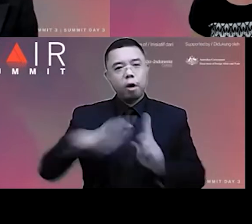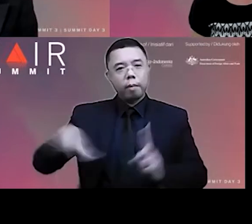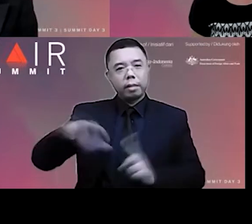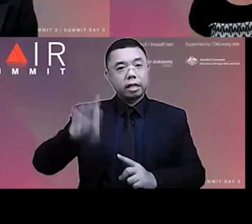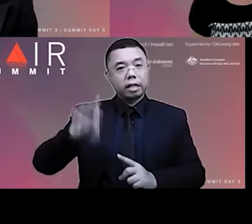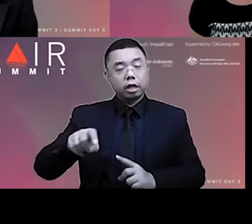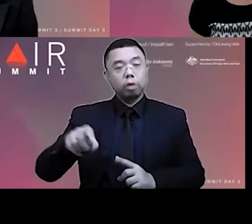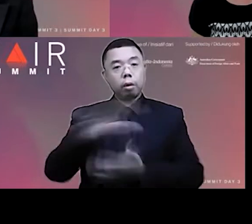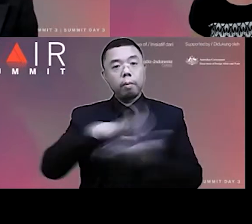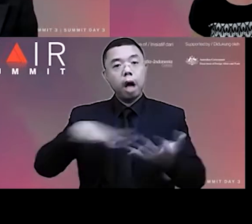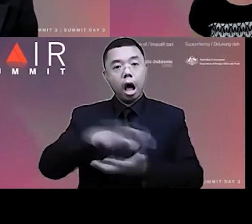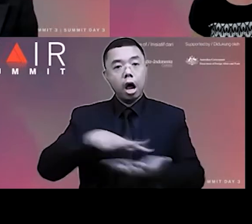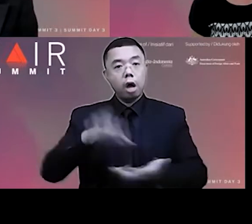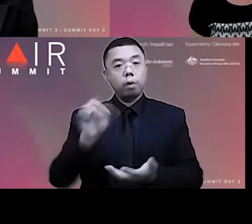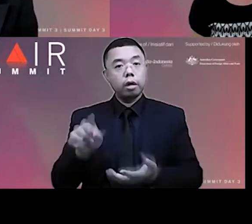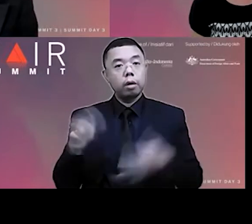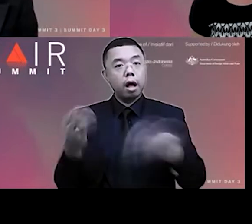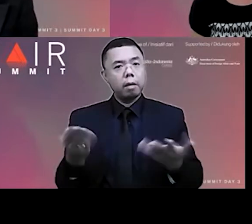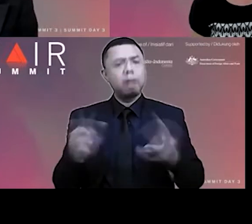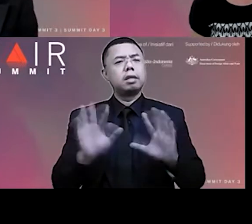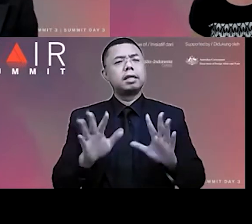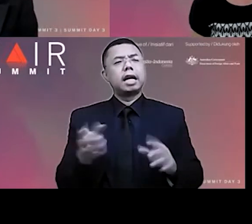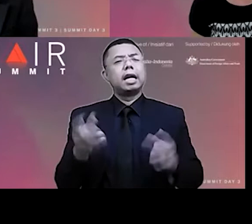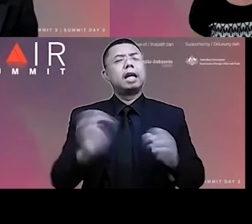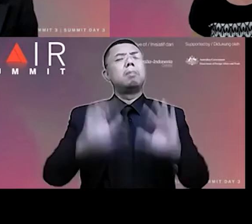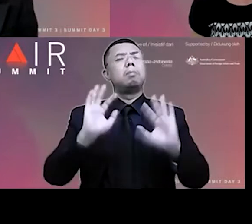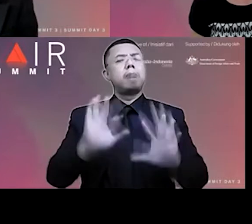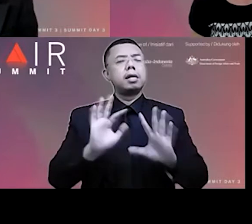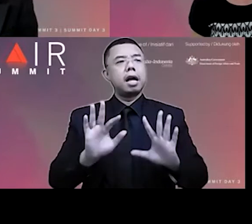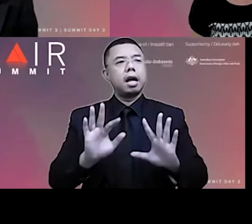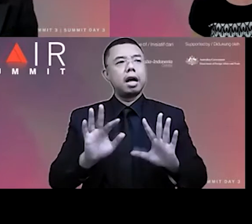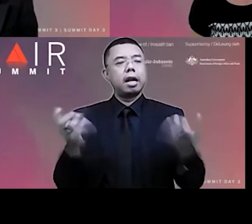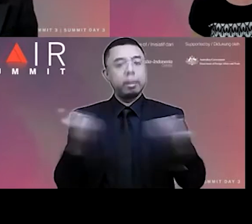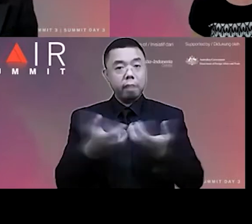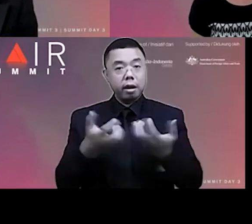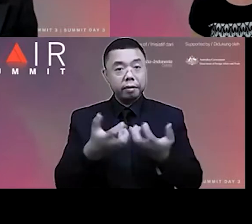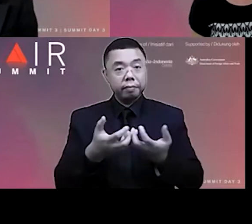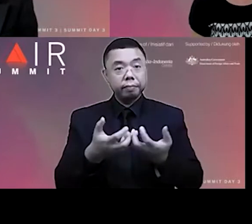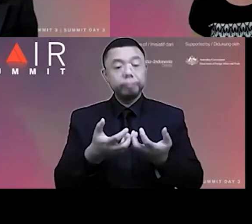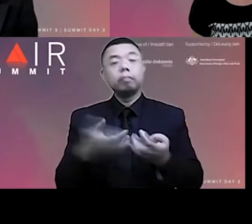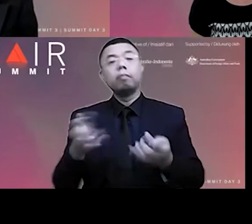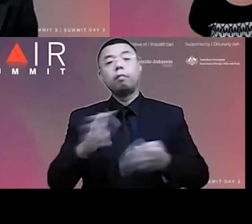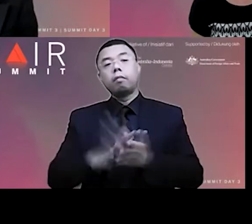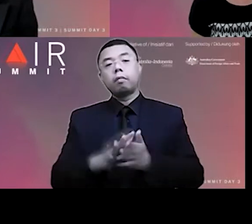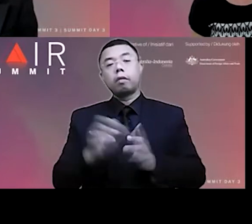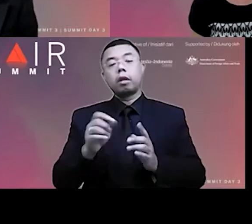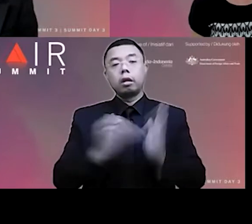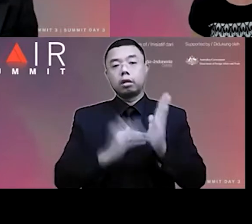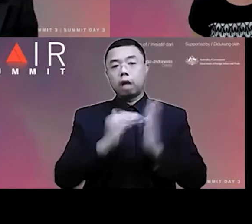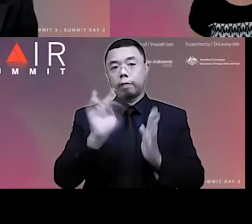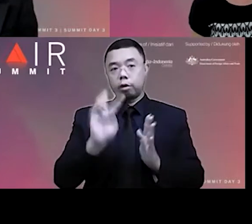very high in Bali. And then the second province is Yogyakarta, with